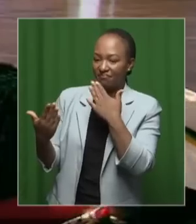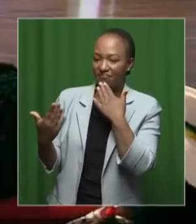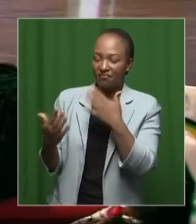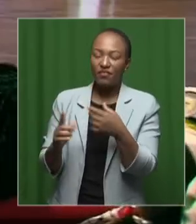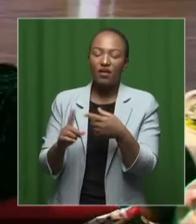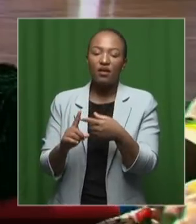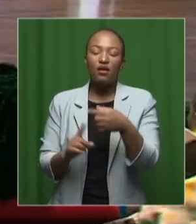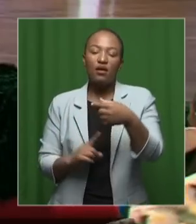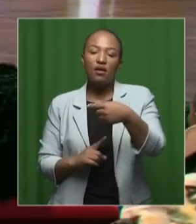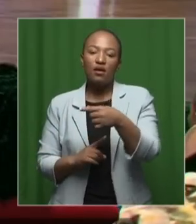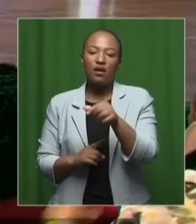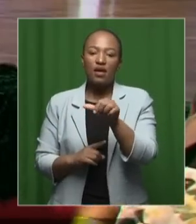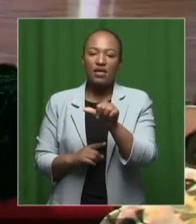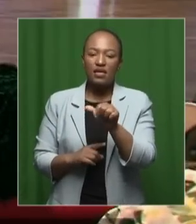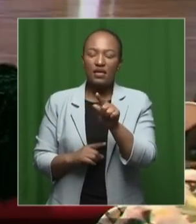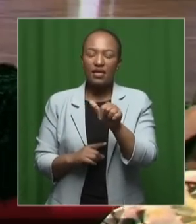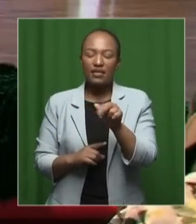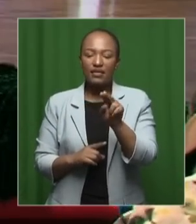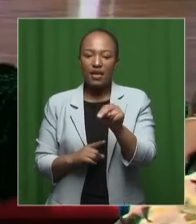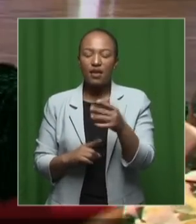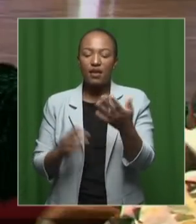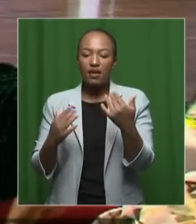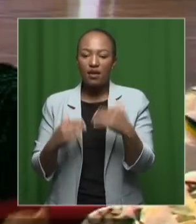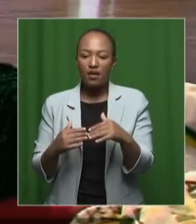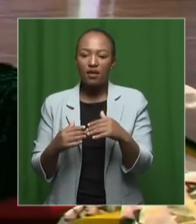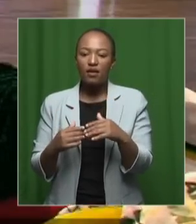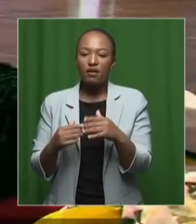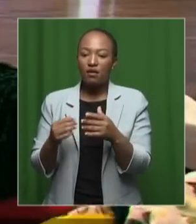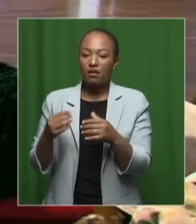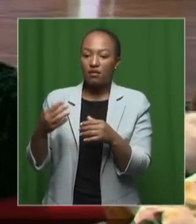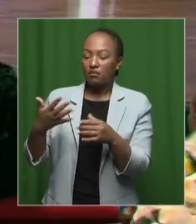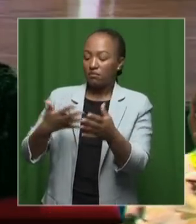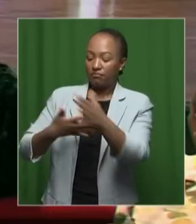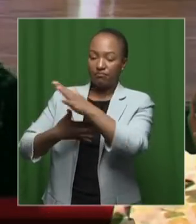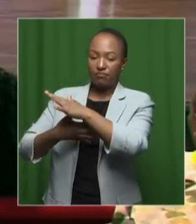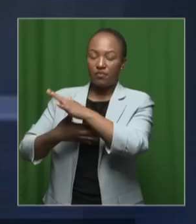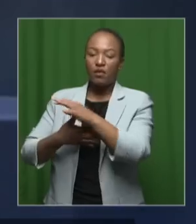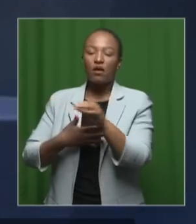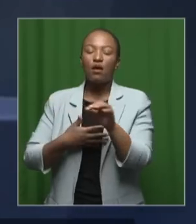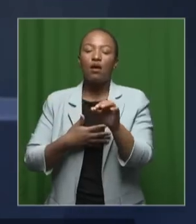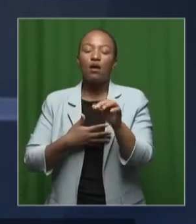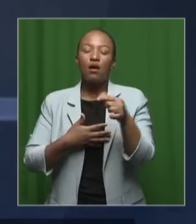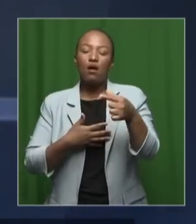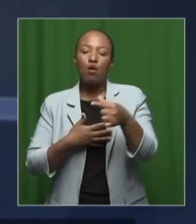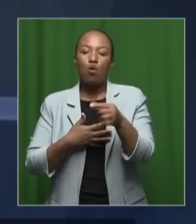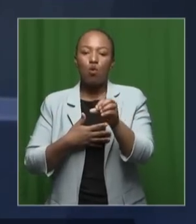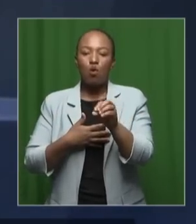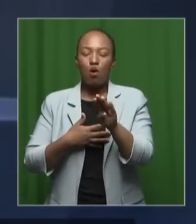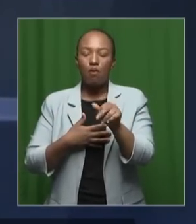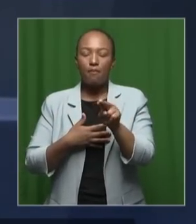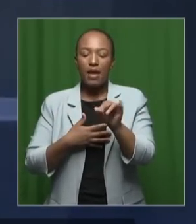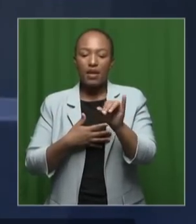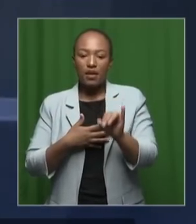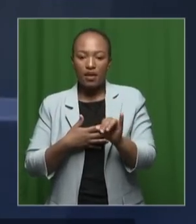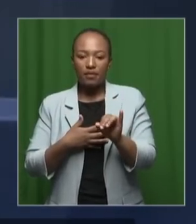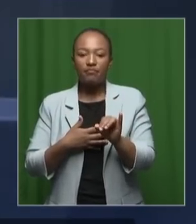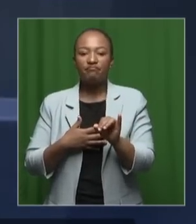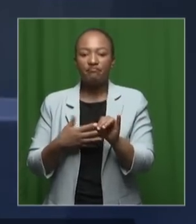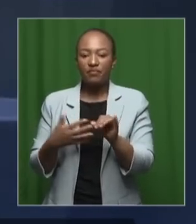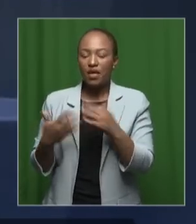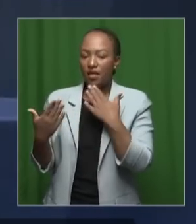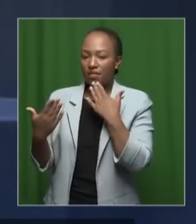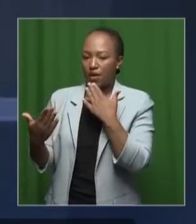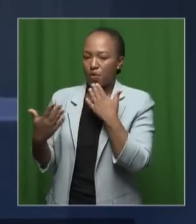Gayton McKenzie. So, Mr. Funsi Ngobeni, Thank you, Sakina. your minute starts now. Thank you very much, Sakina. I think we must congratulate South